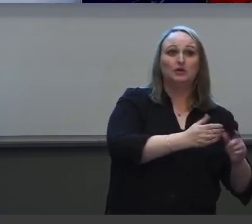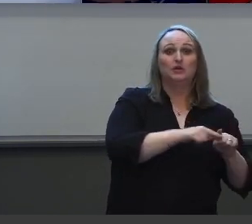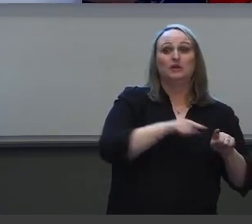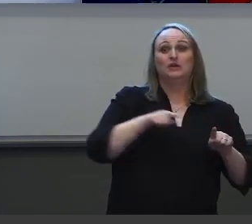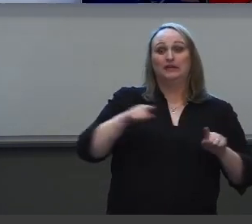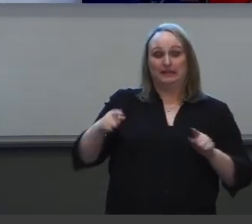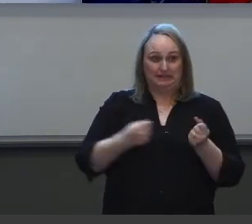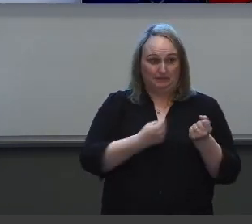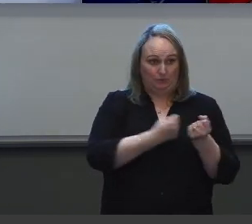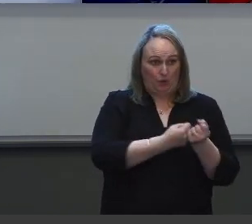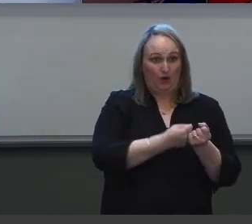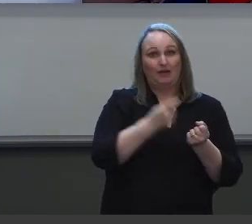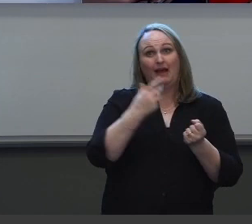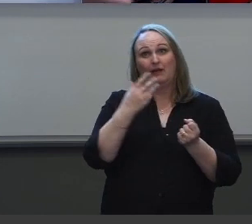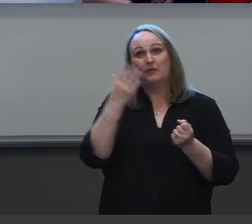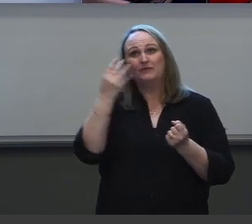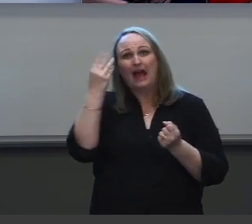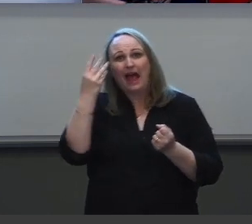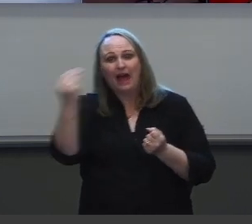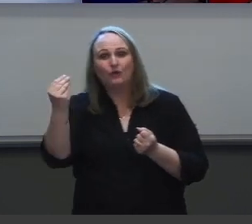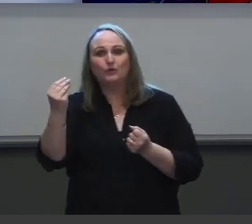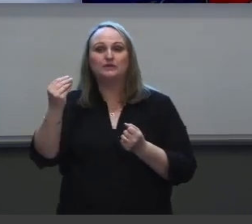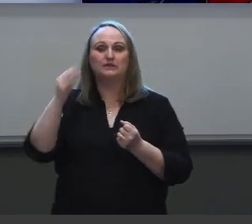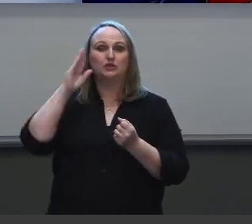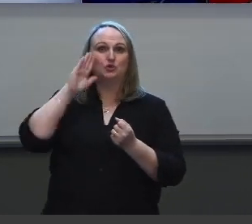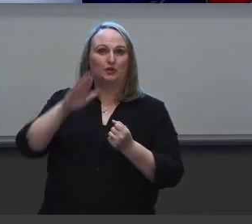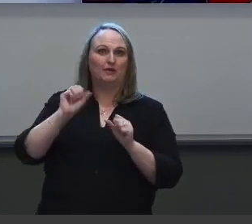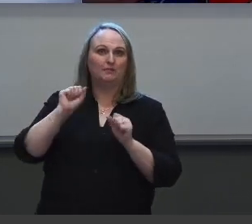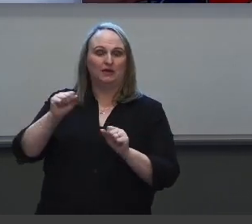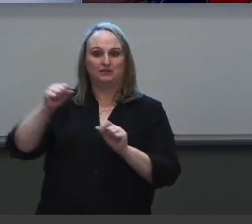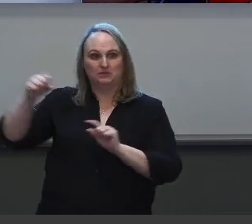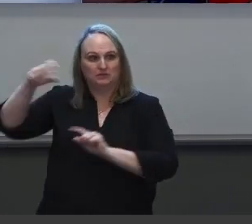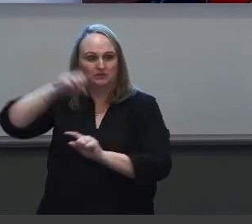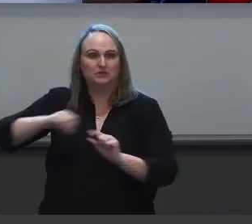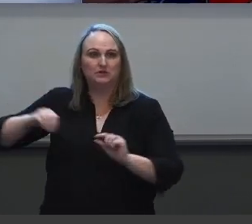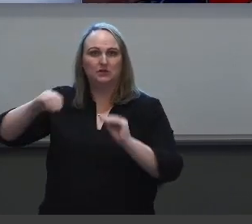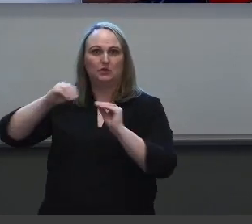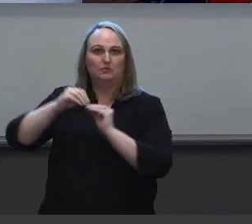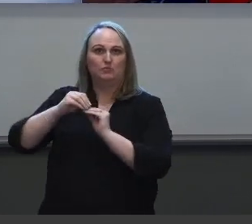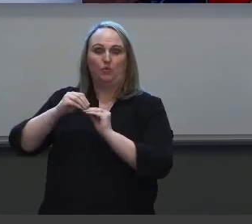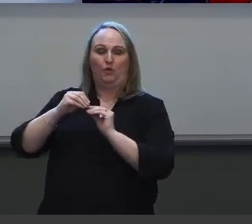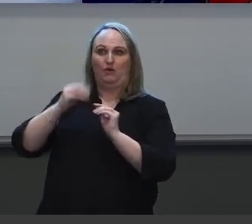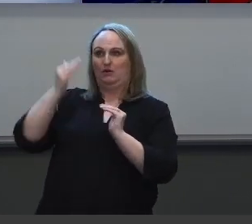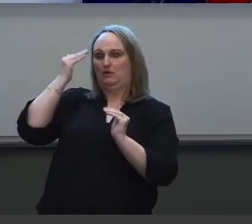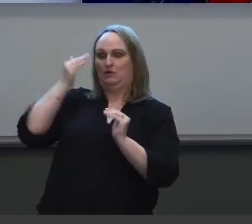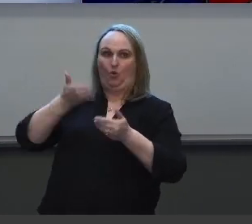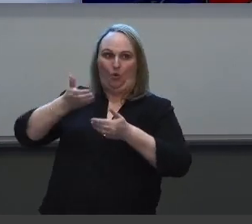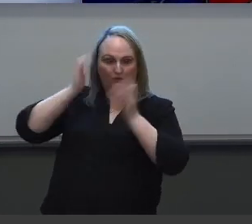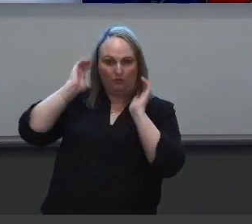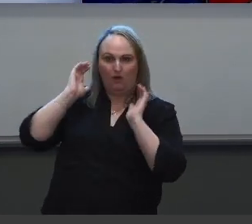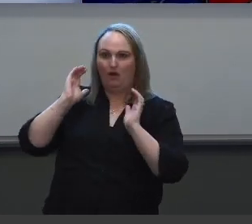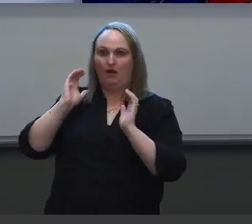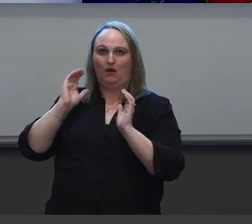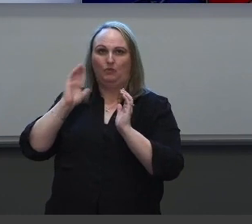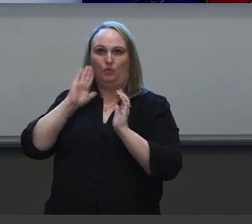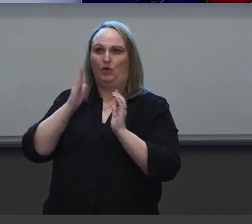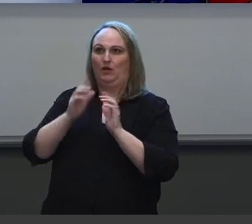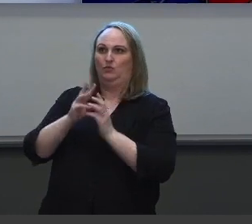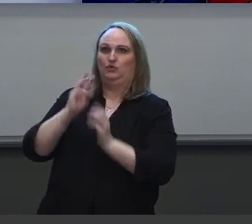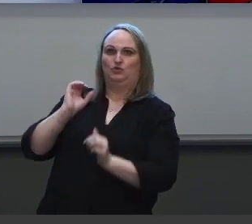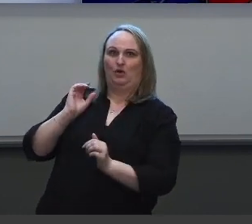of anxiety, it's going to promote social withdrawal, and it's going to lead to difficulties with attention. So again, understanding